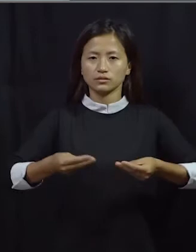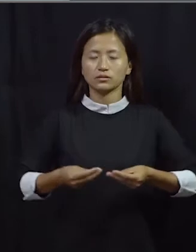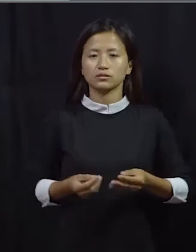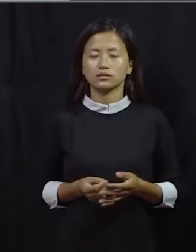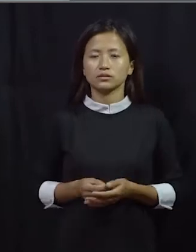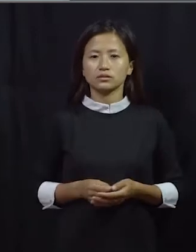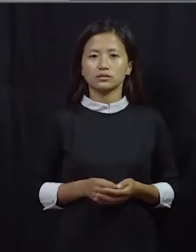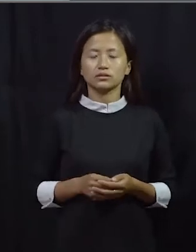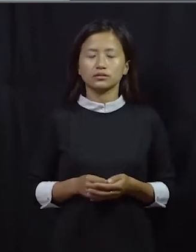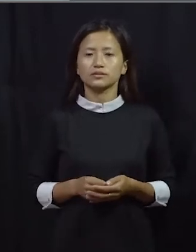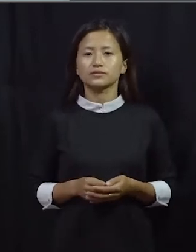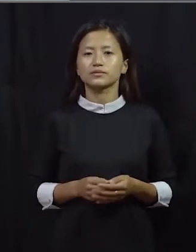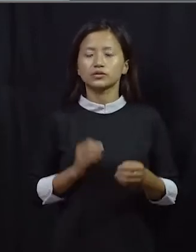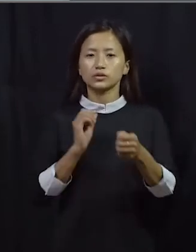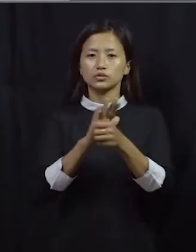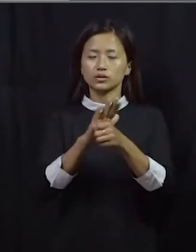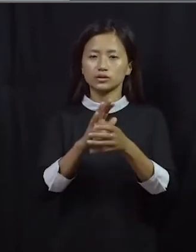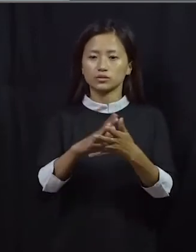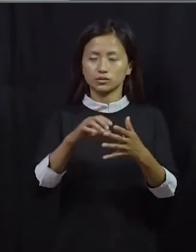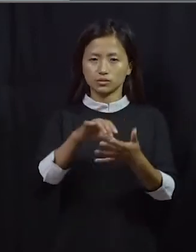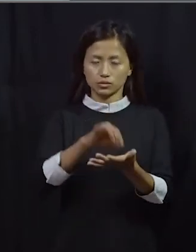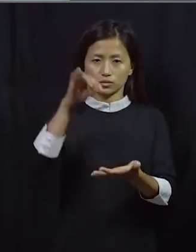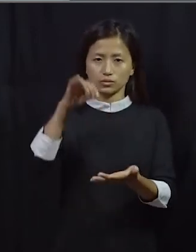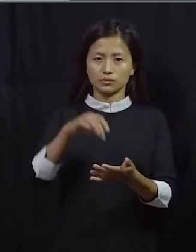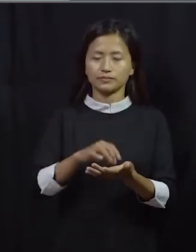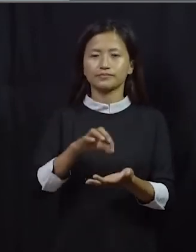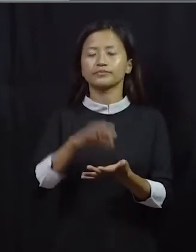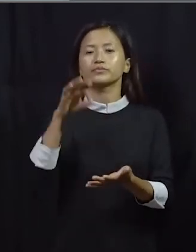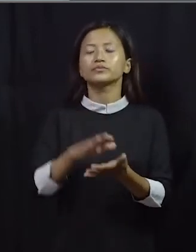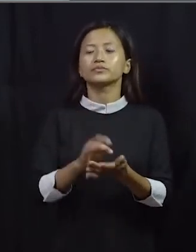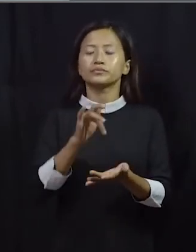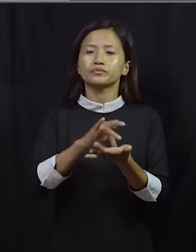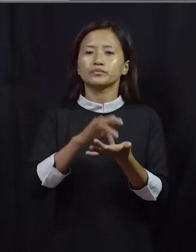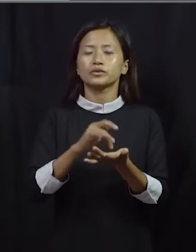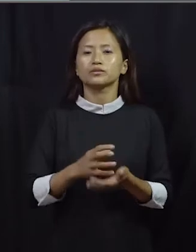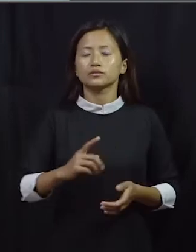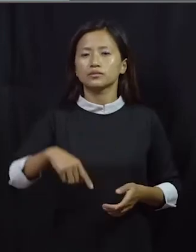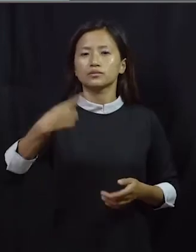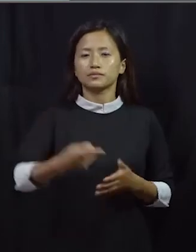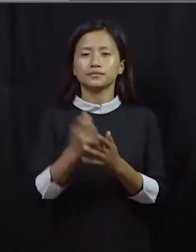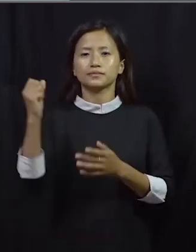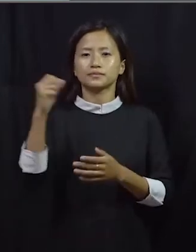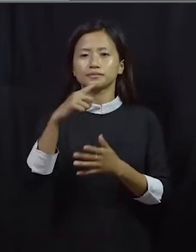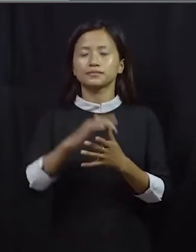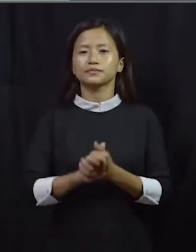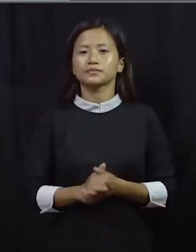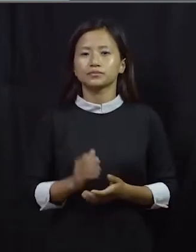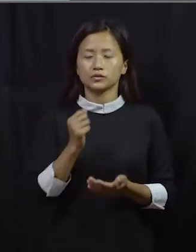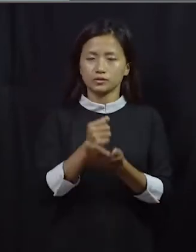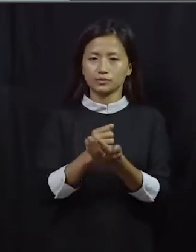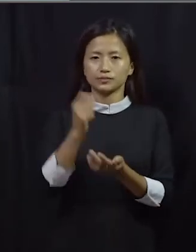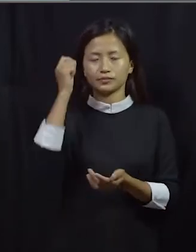was this transaction took place or this incident took place in the next month. That you should keep in